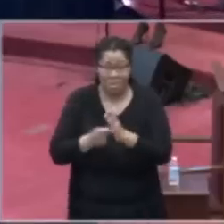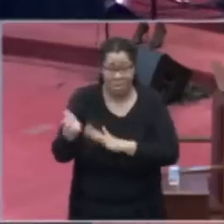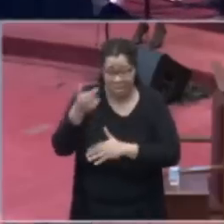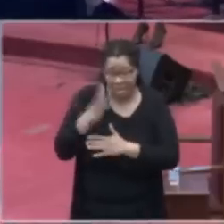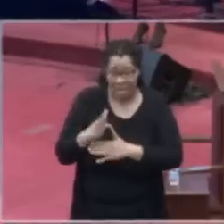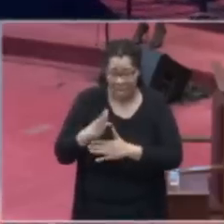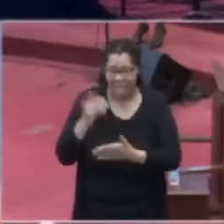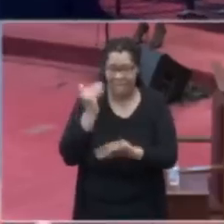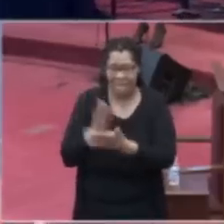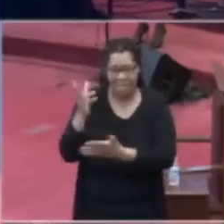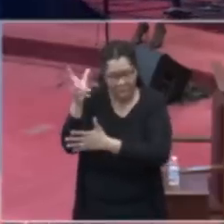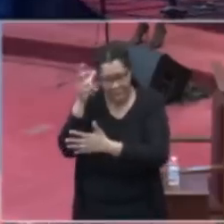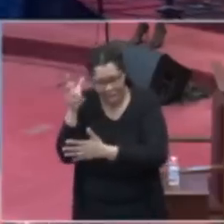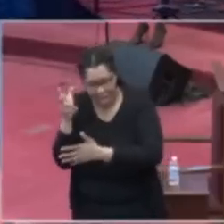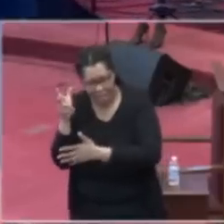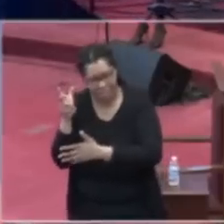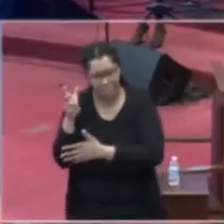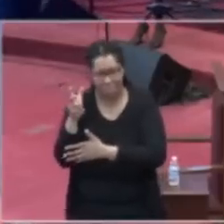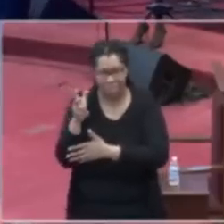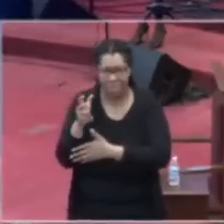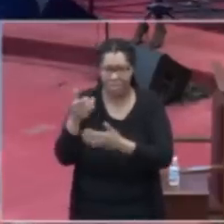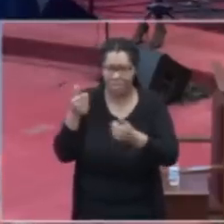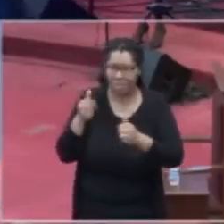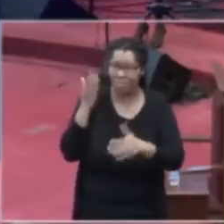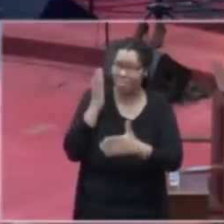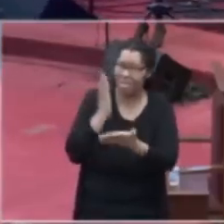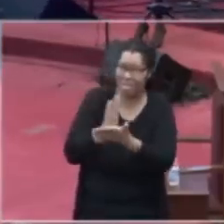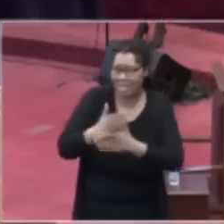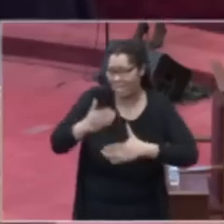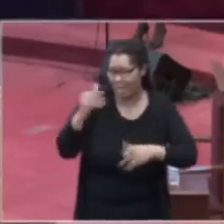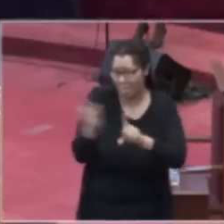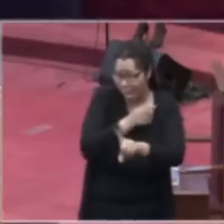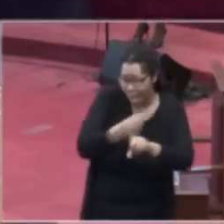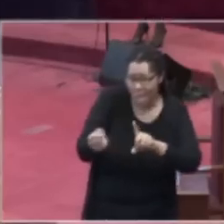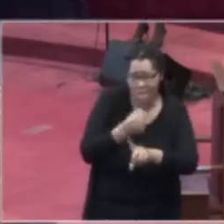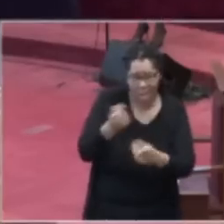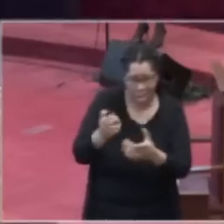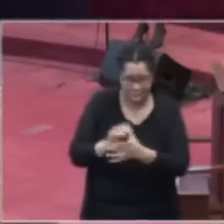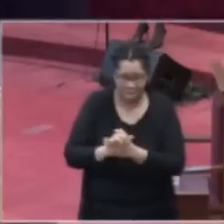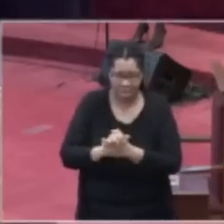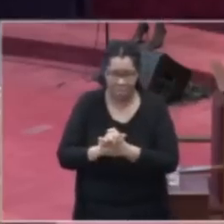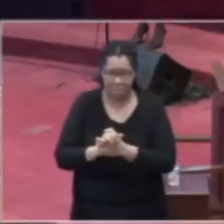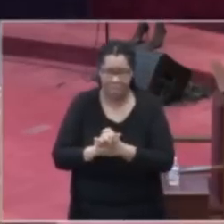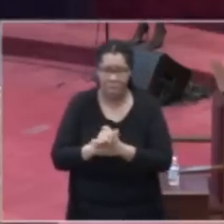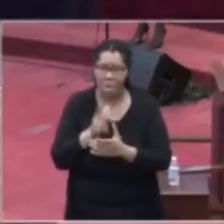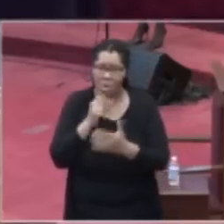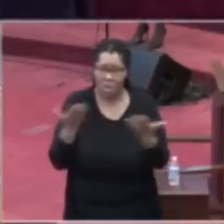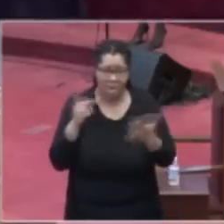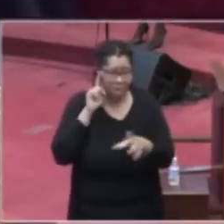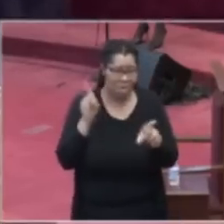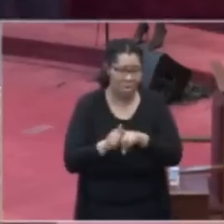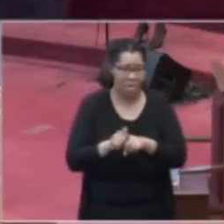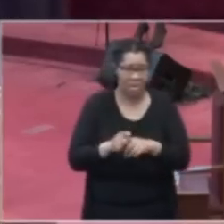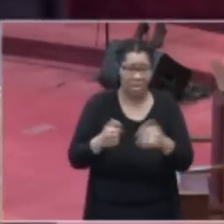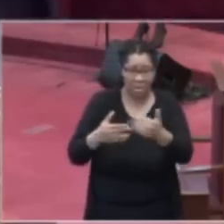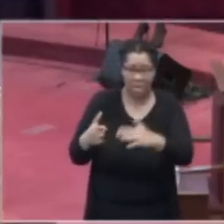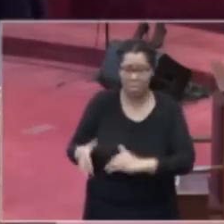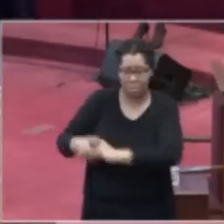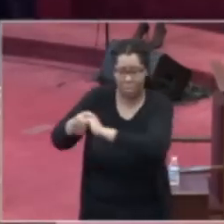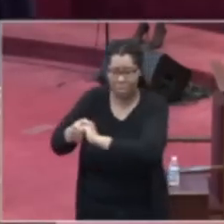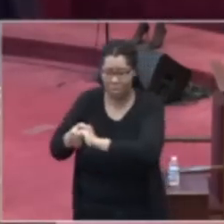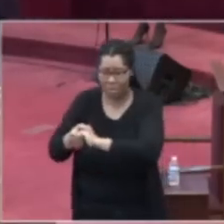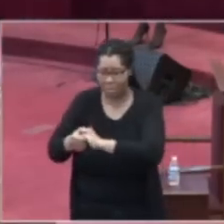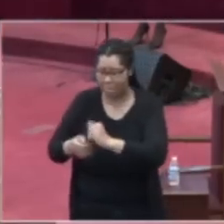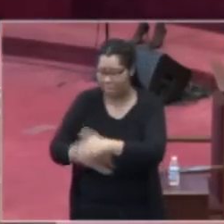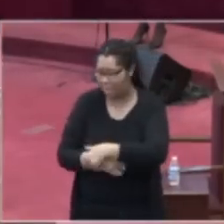devil was on frontal attack. Who am I talking to in this building? Why don't you grab somebody, bring them